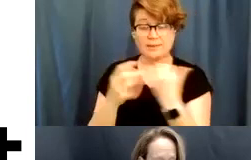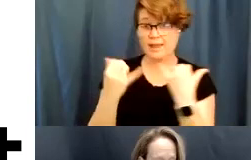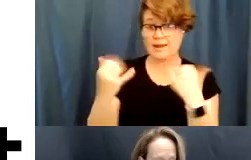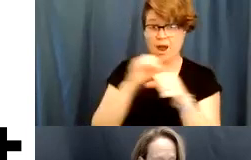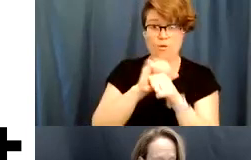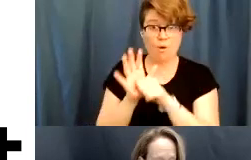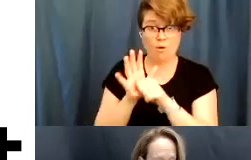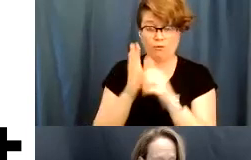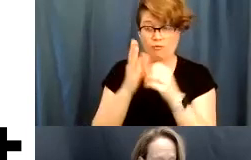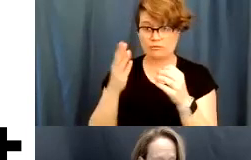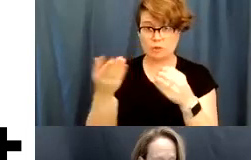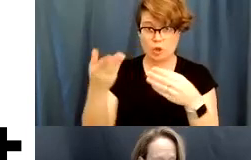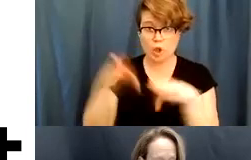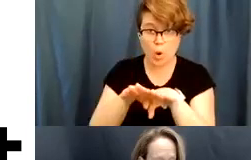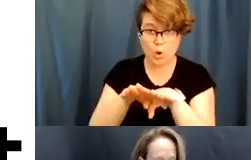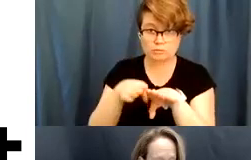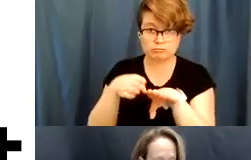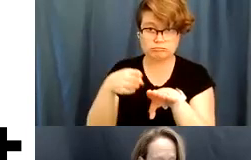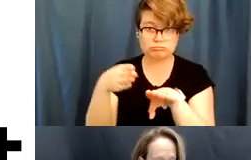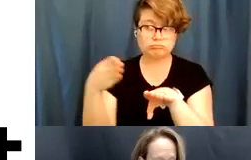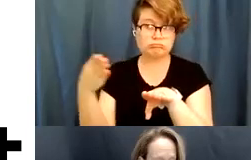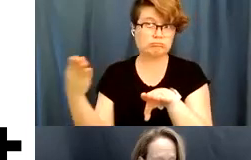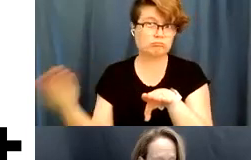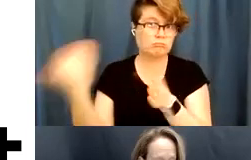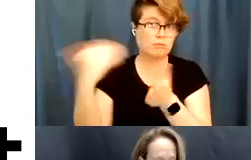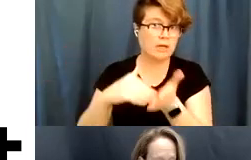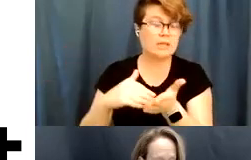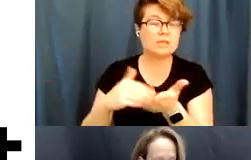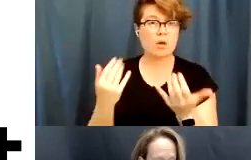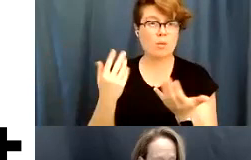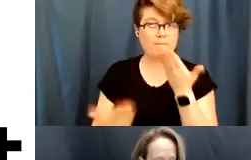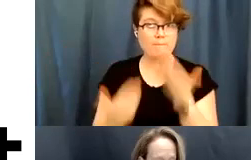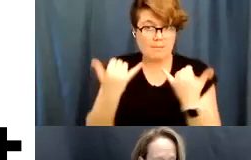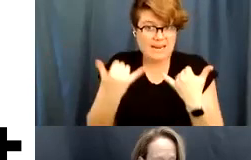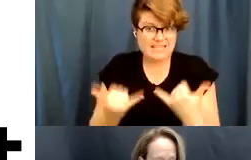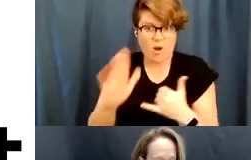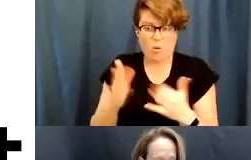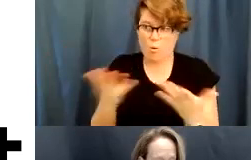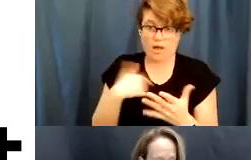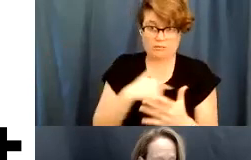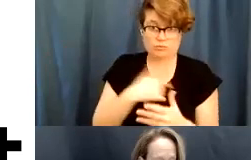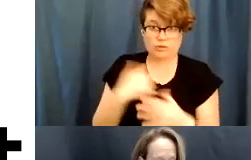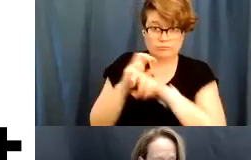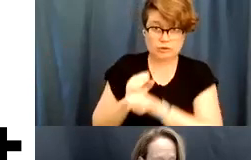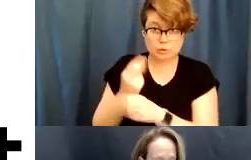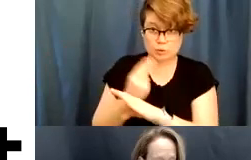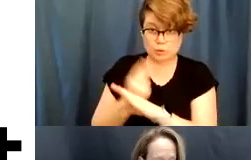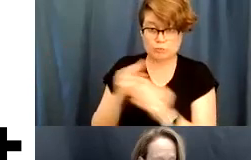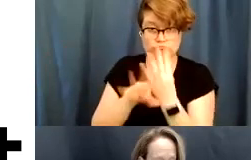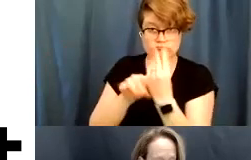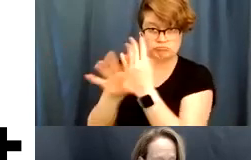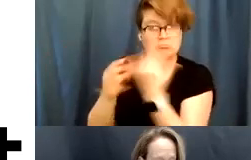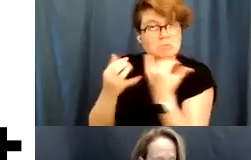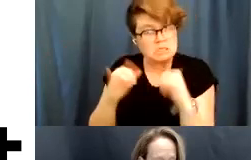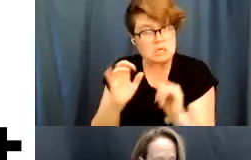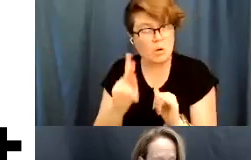on the go. So don't assume that the current methods that you've been using over this last year are still going to be okay. Ask